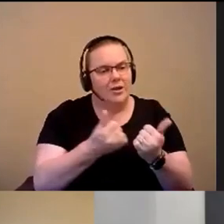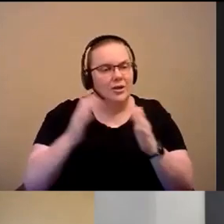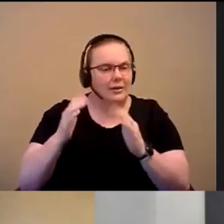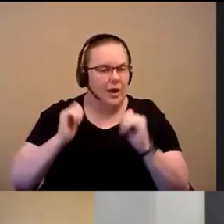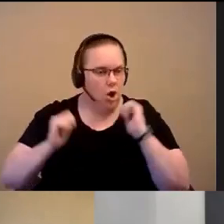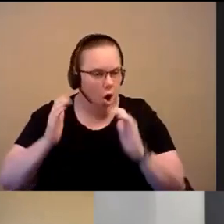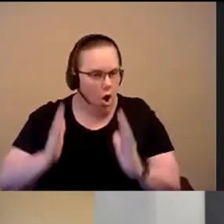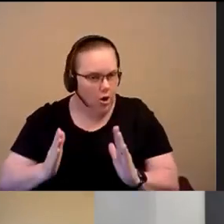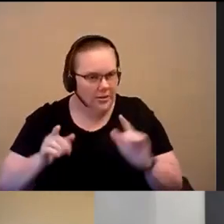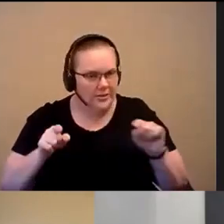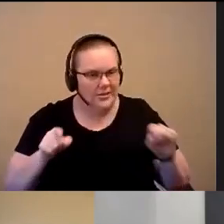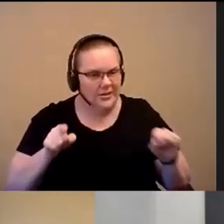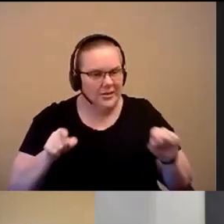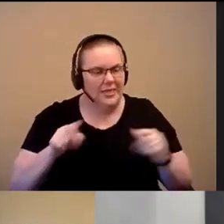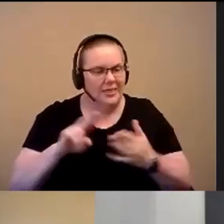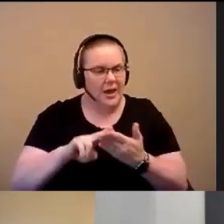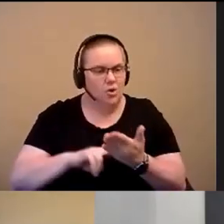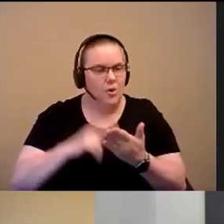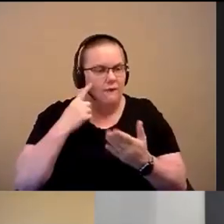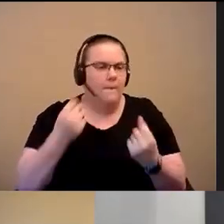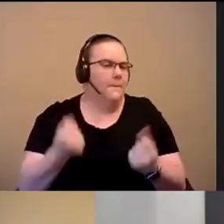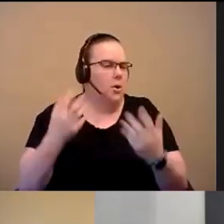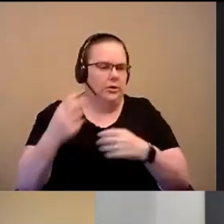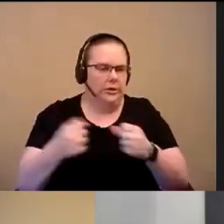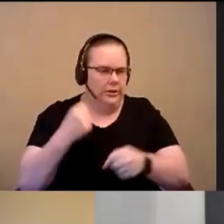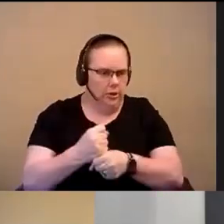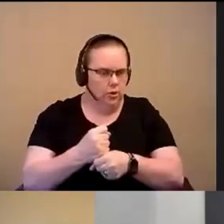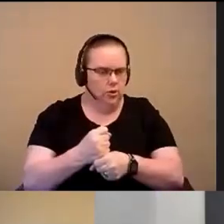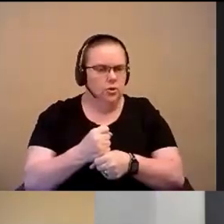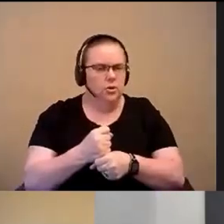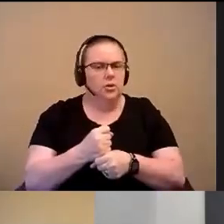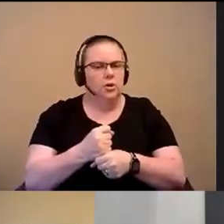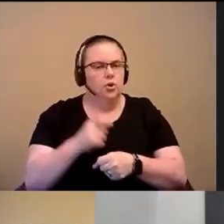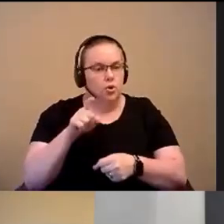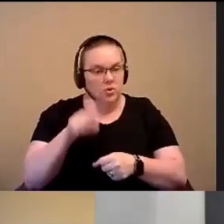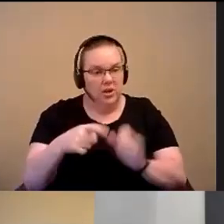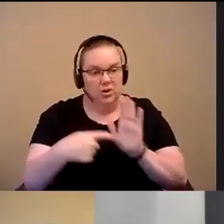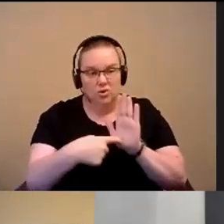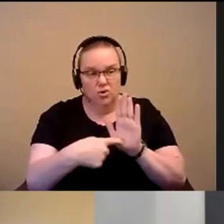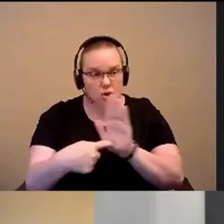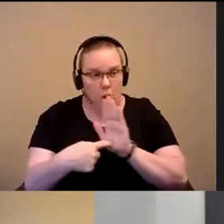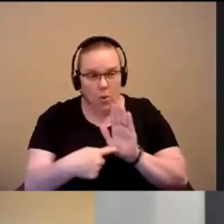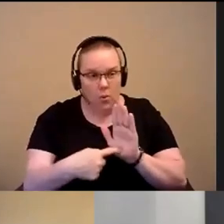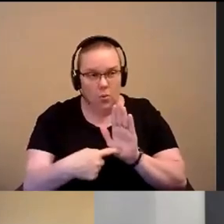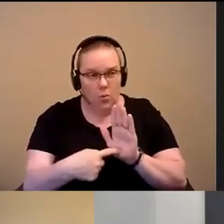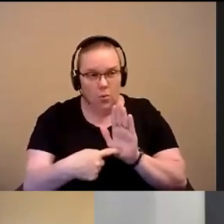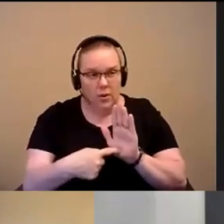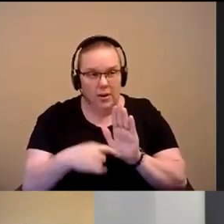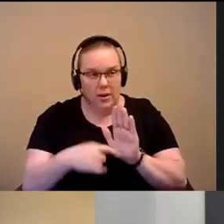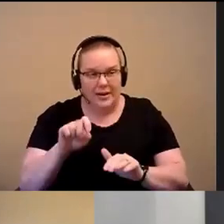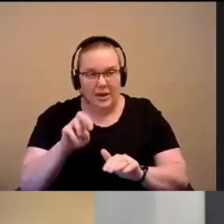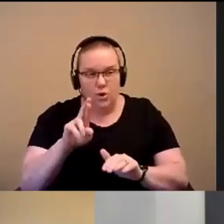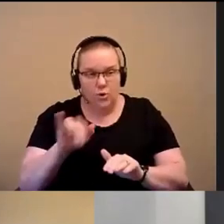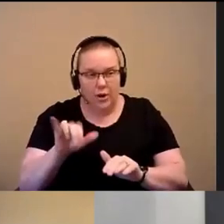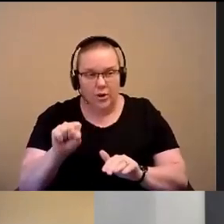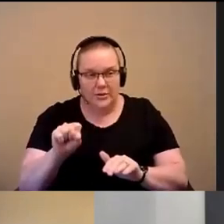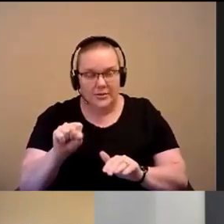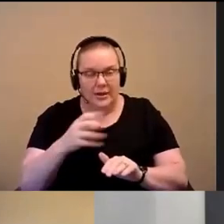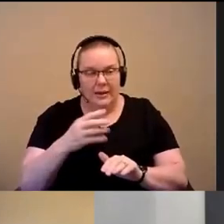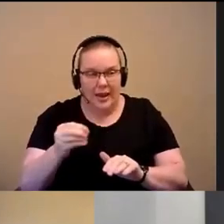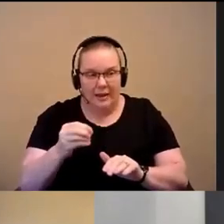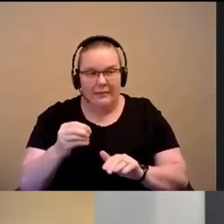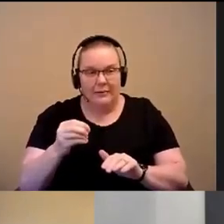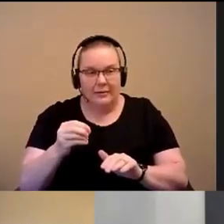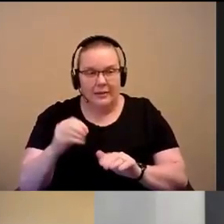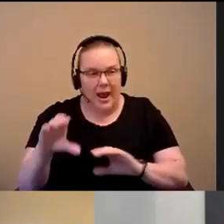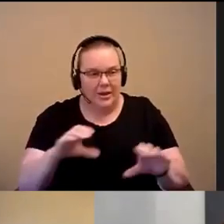for multi-years or whatever term, you would need to show itineraries and activity for that term, or